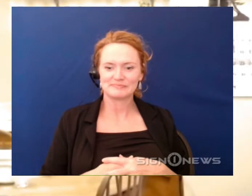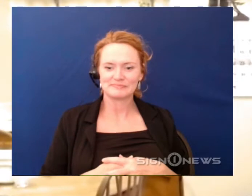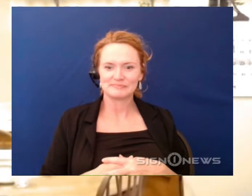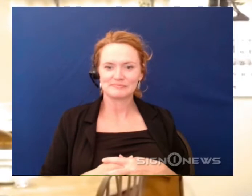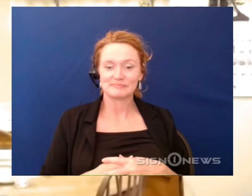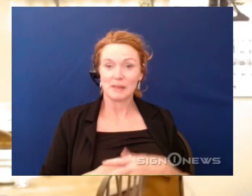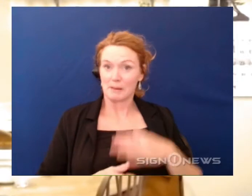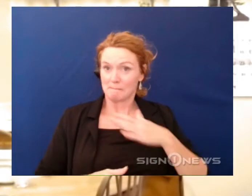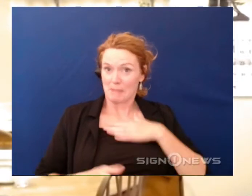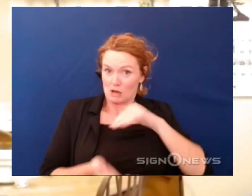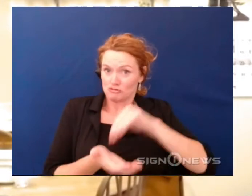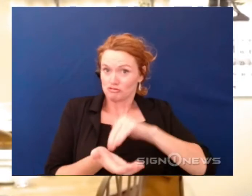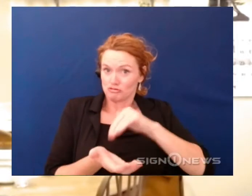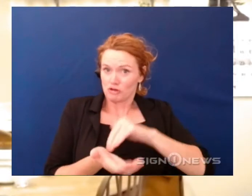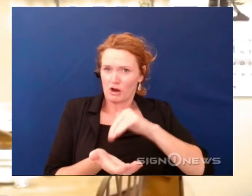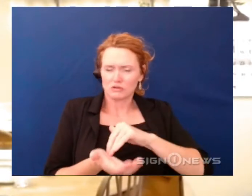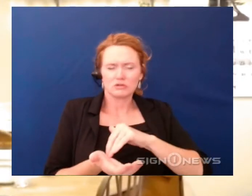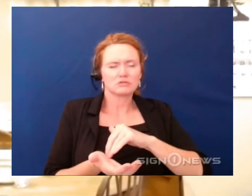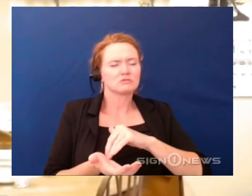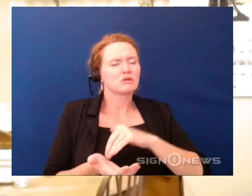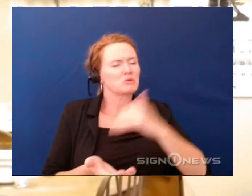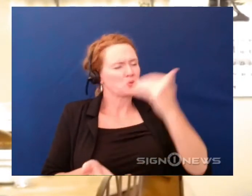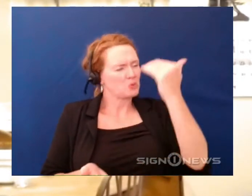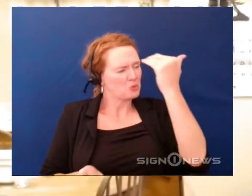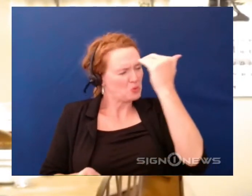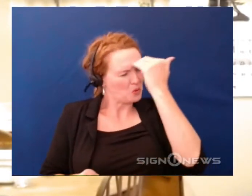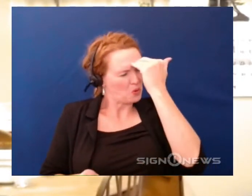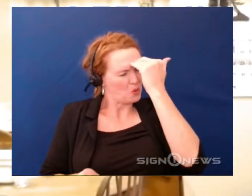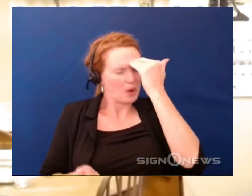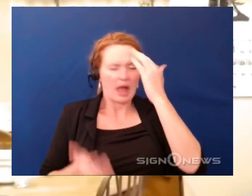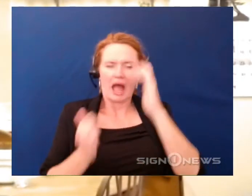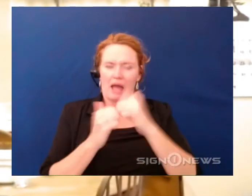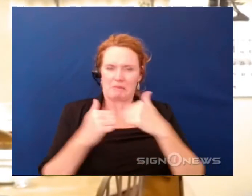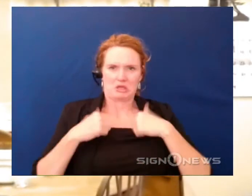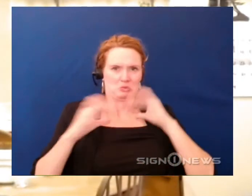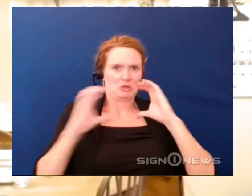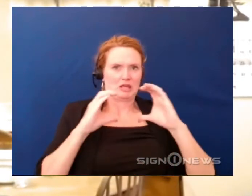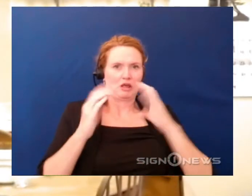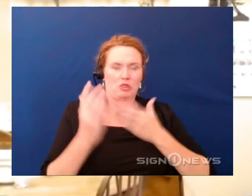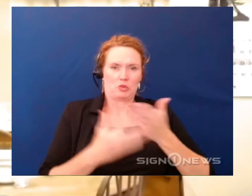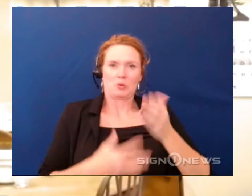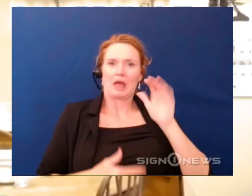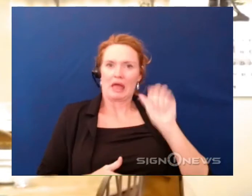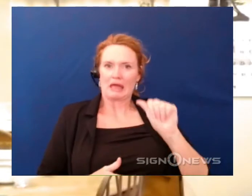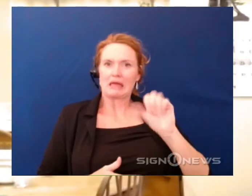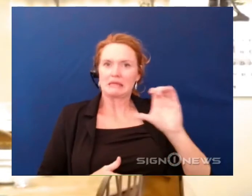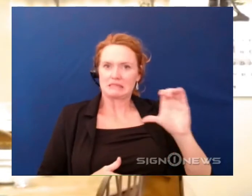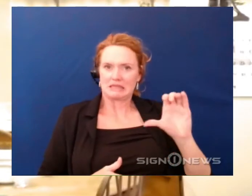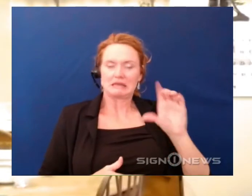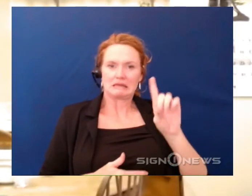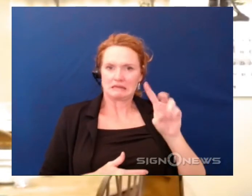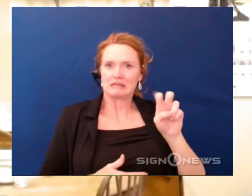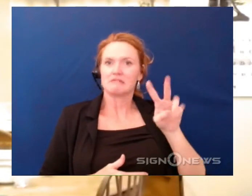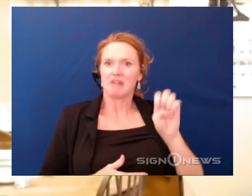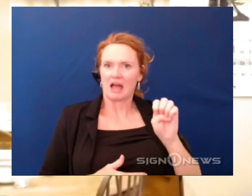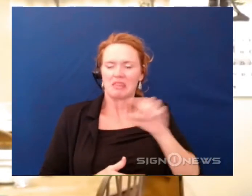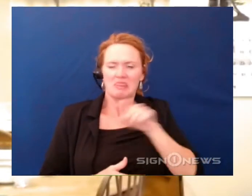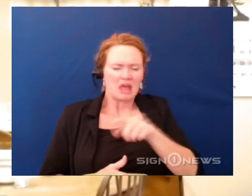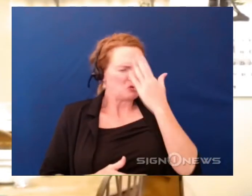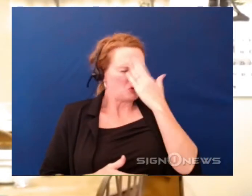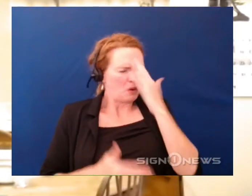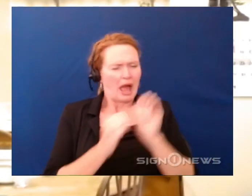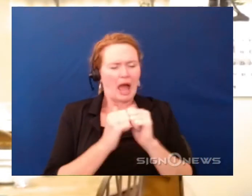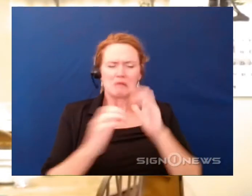My doctors always know that I communicate through an AAC device. They are fully aware that I am capable